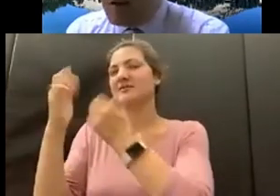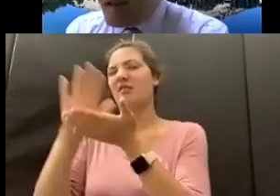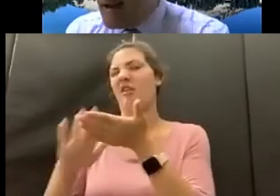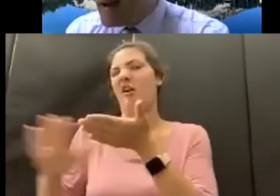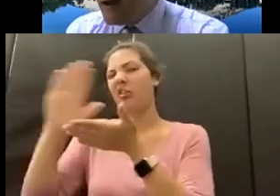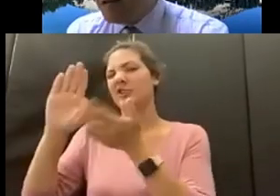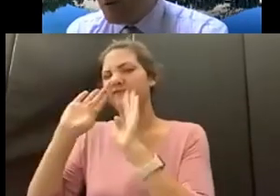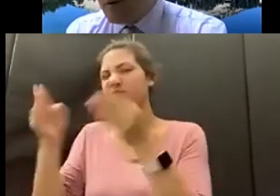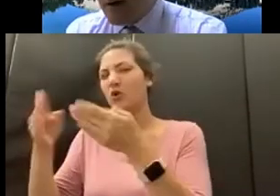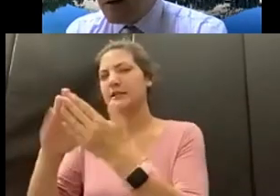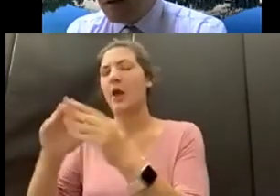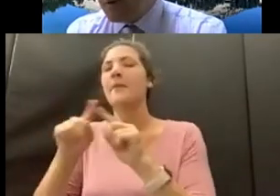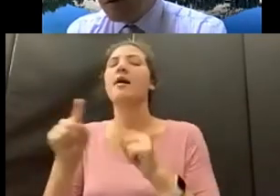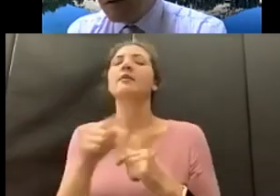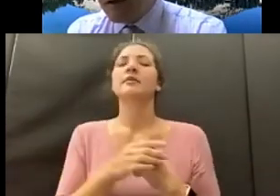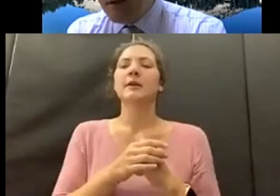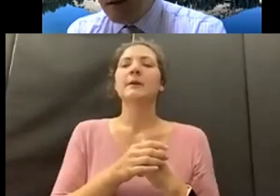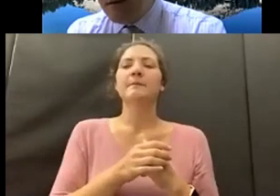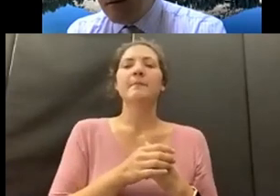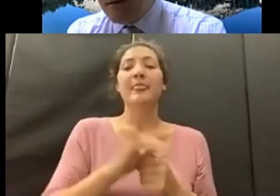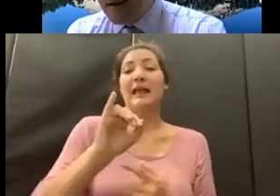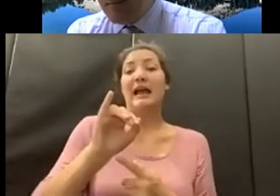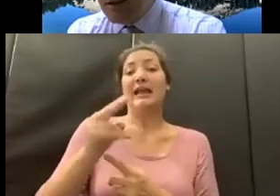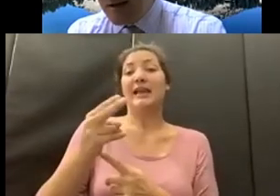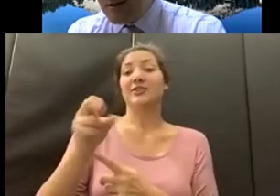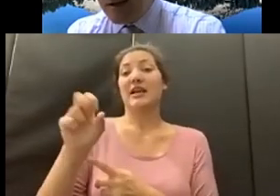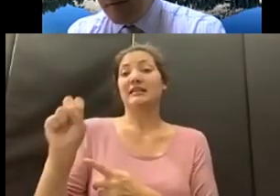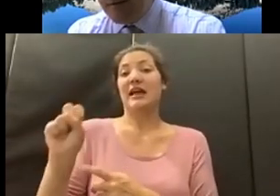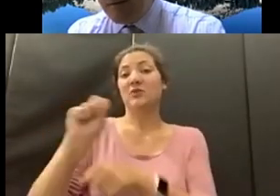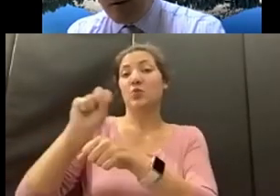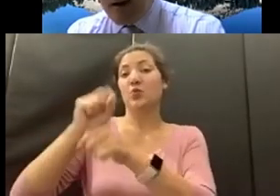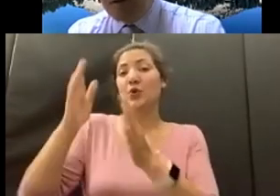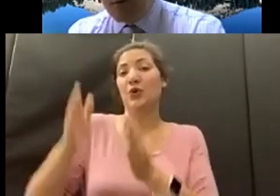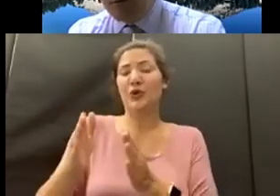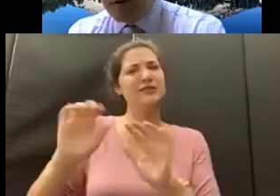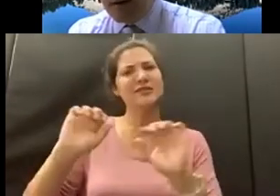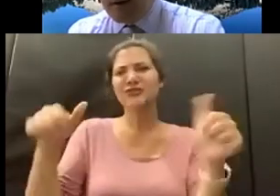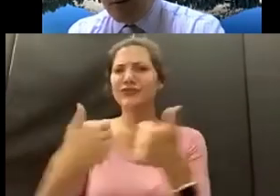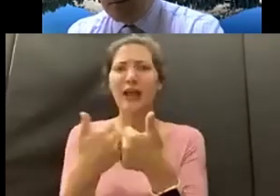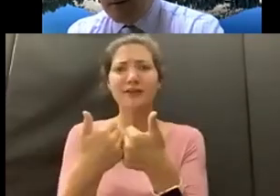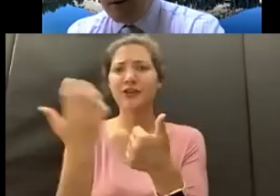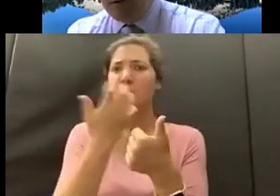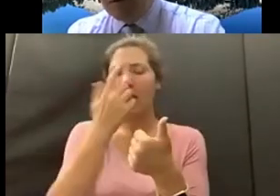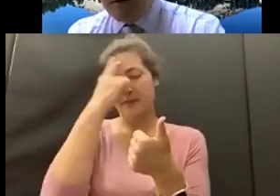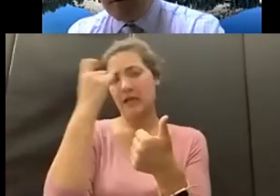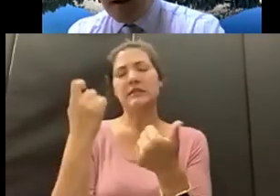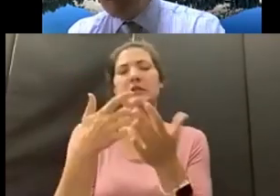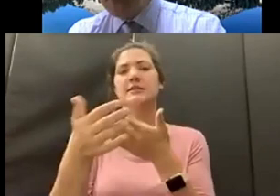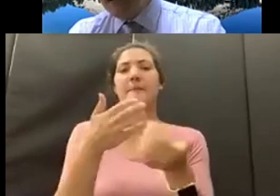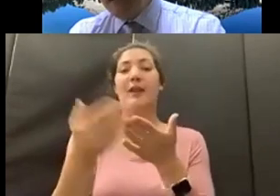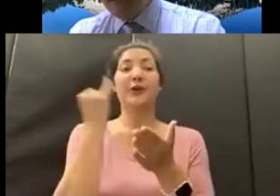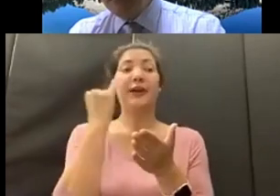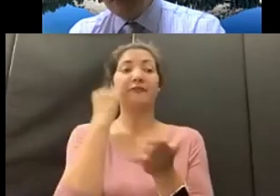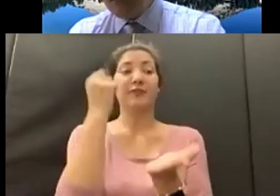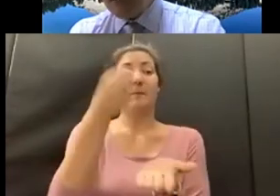and just getting IHSS workers can be challenging, even if you've got your hours approved. Like, okay, well, you still have to find